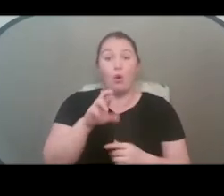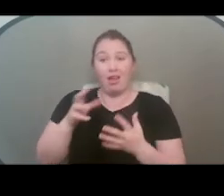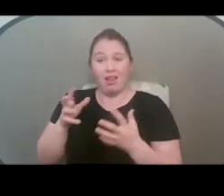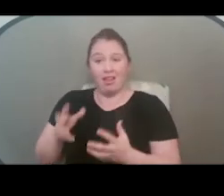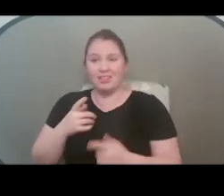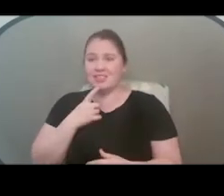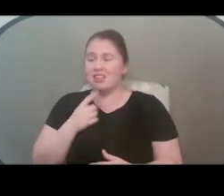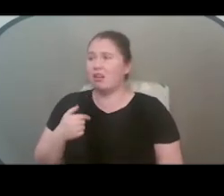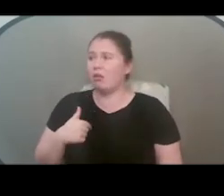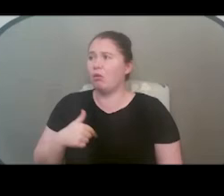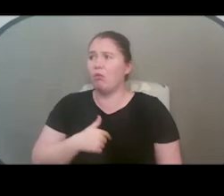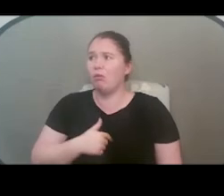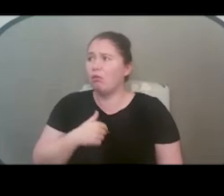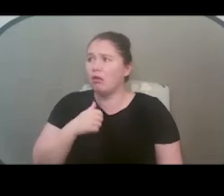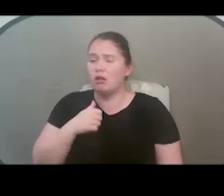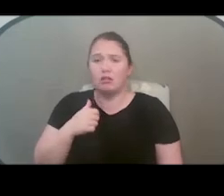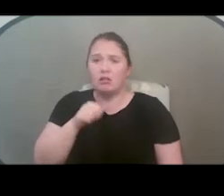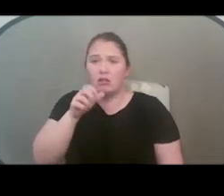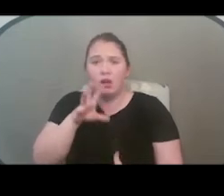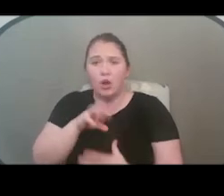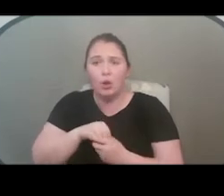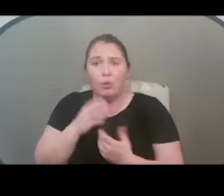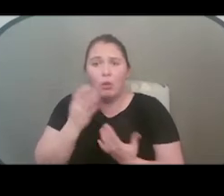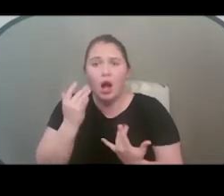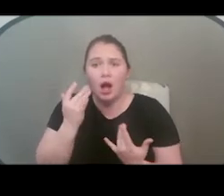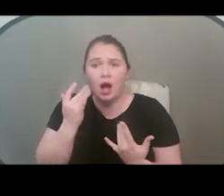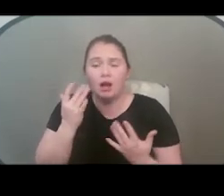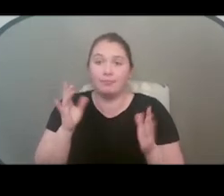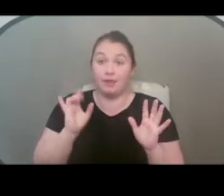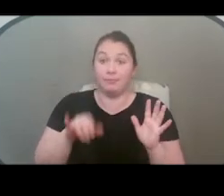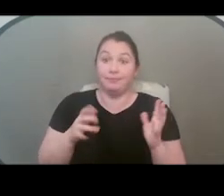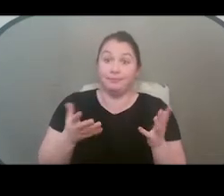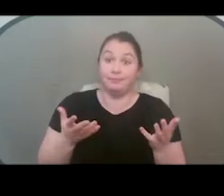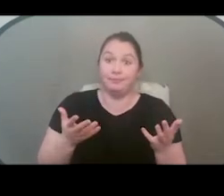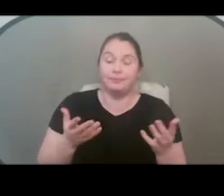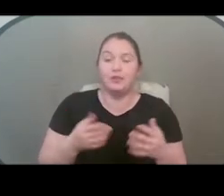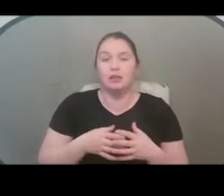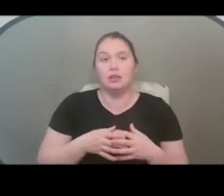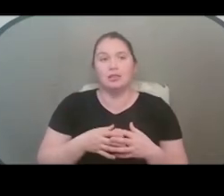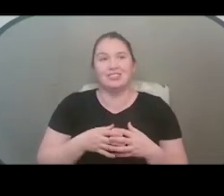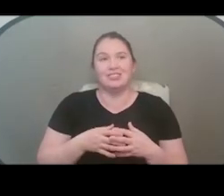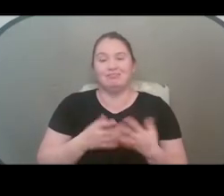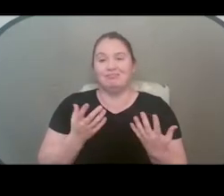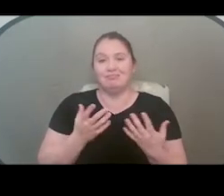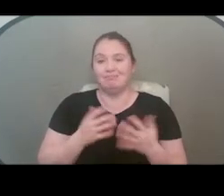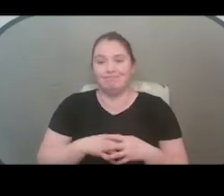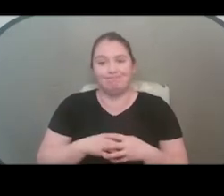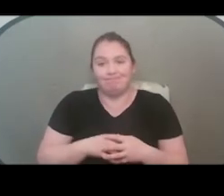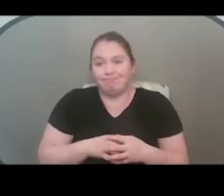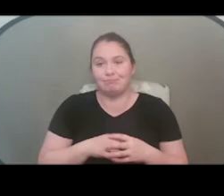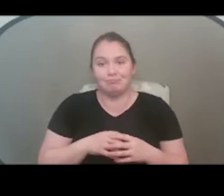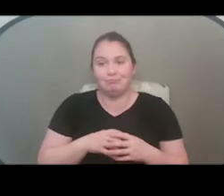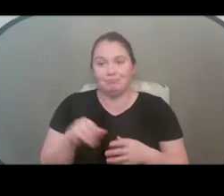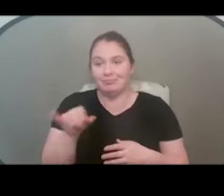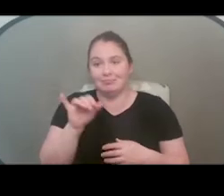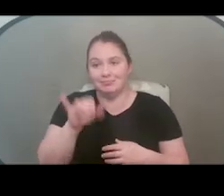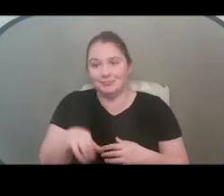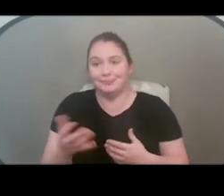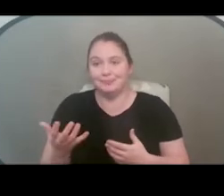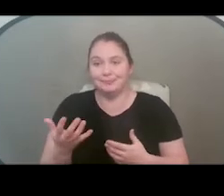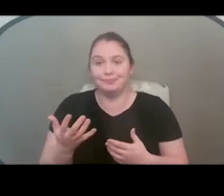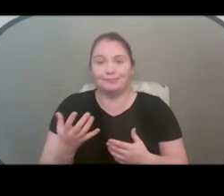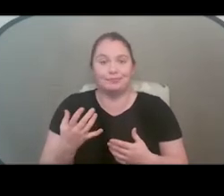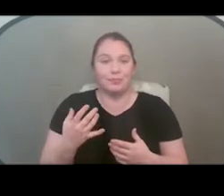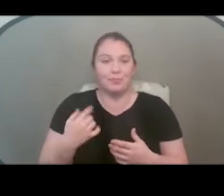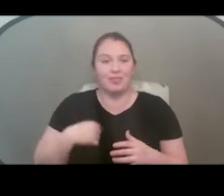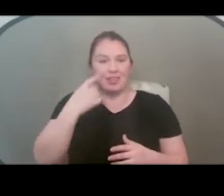weren't we part of the same package? So it's just one of those things. And I think that's come